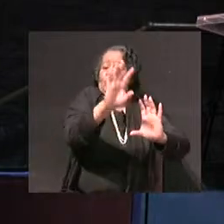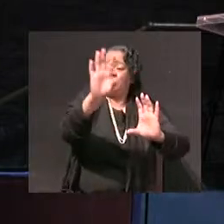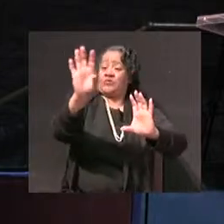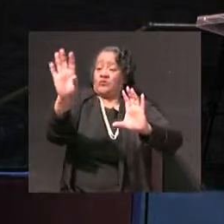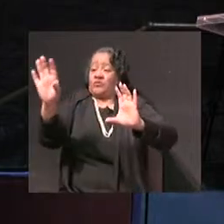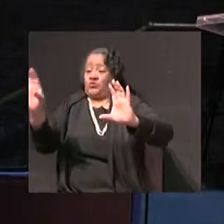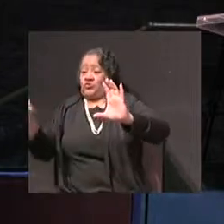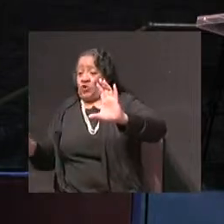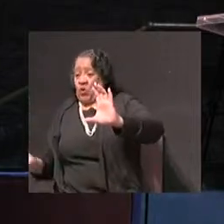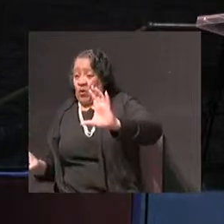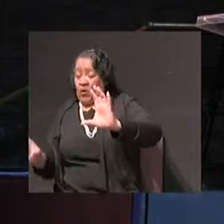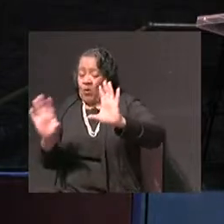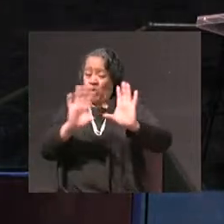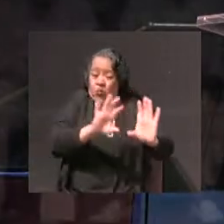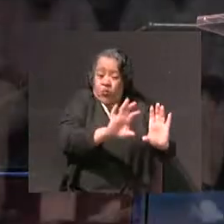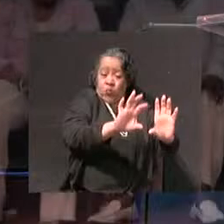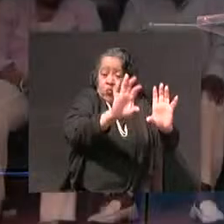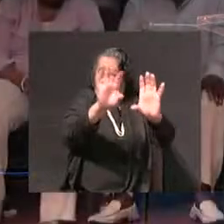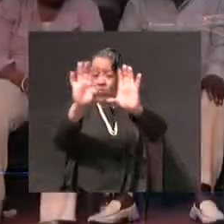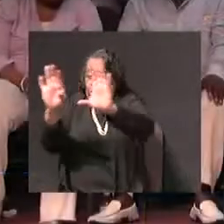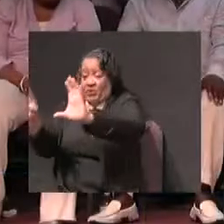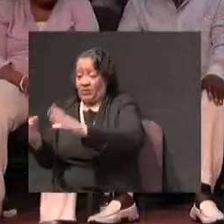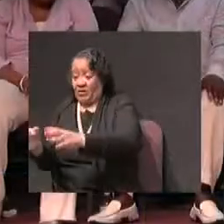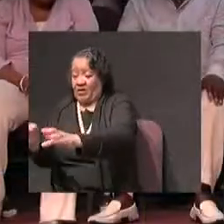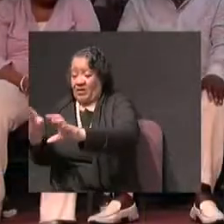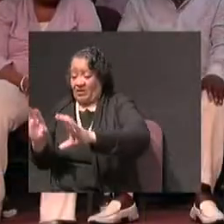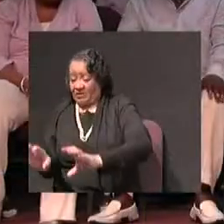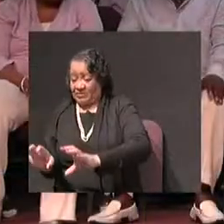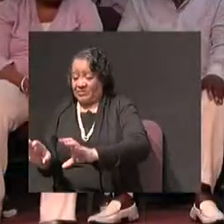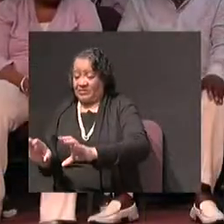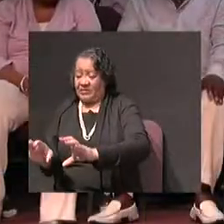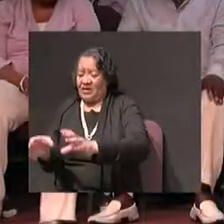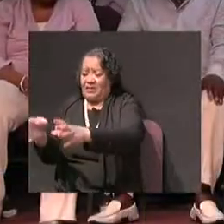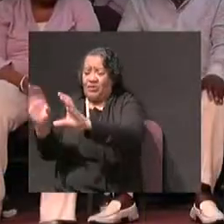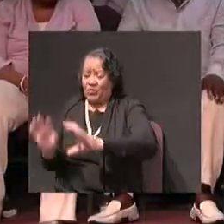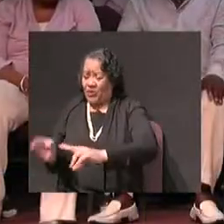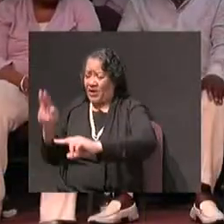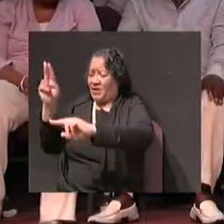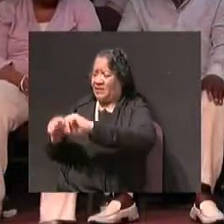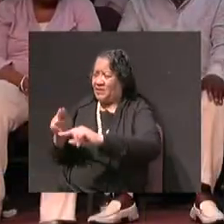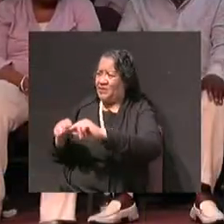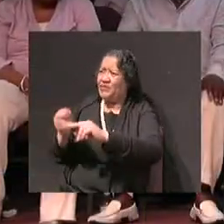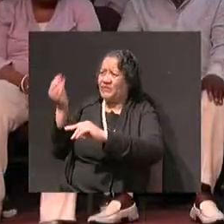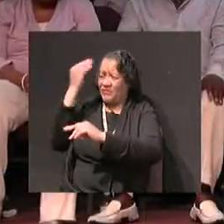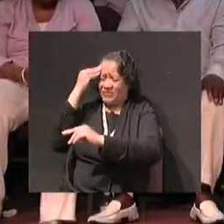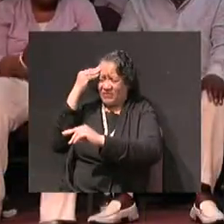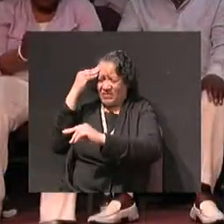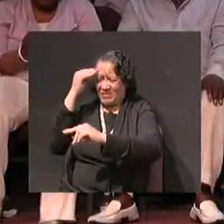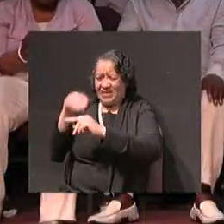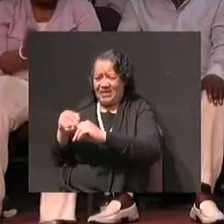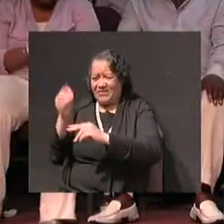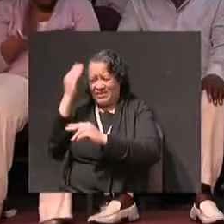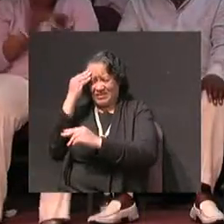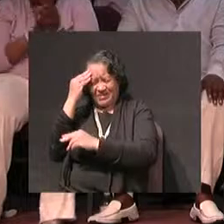away. And grave is sitting over in a corner with his head like this.